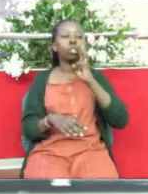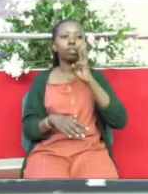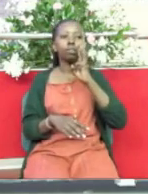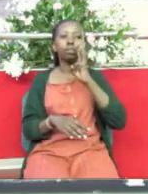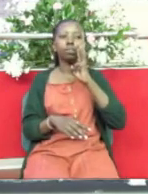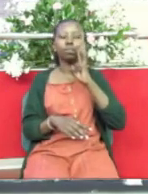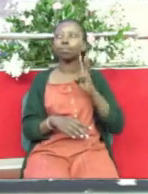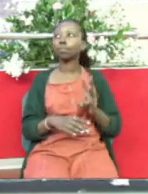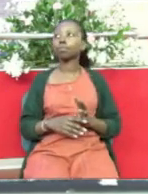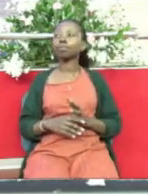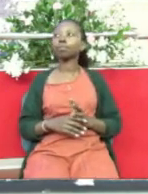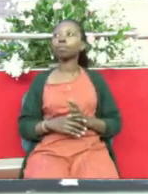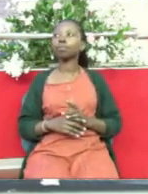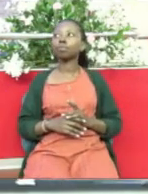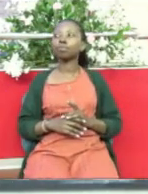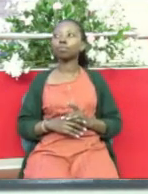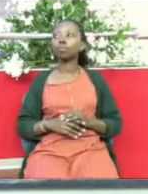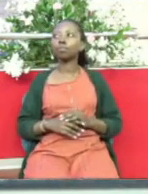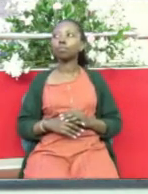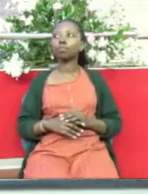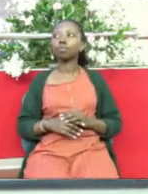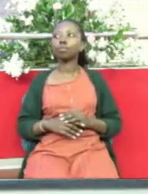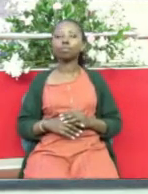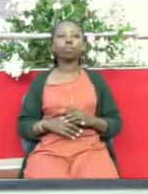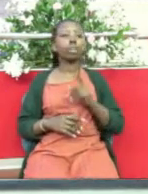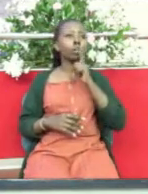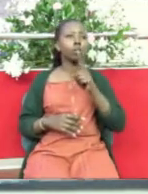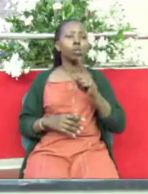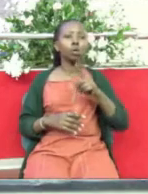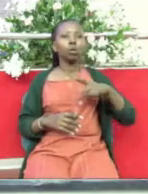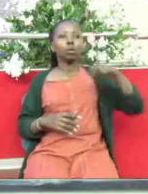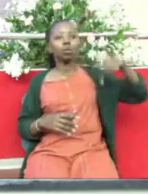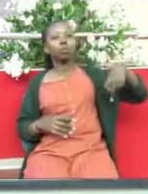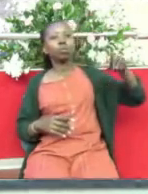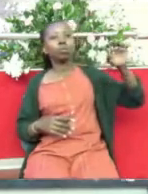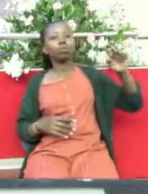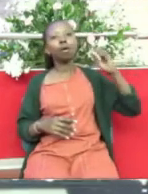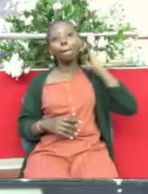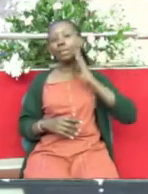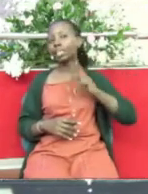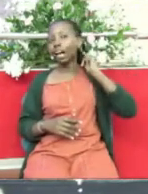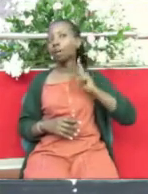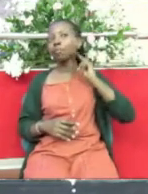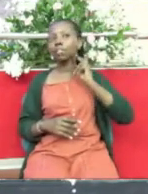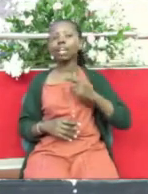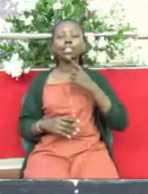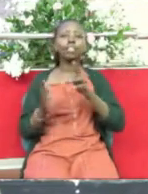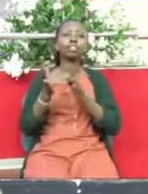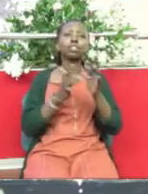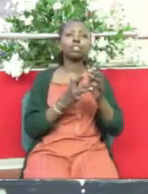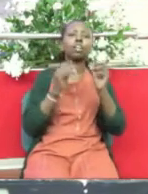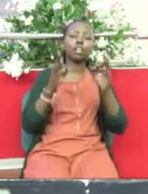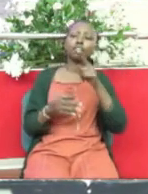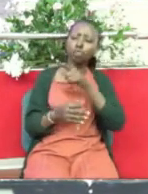aliwatokea, lakini alikuwa anatembea kwenye maji wakiwa kwenye mashua. And so Peter tells Jesus, if it is you, bid me to come. Na hivyo basi